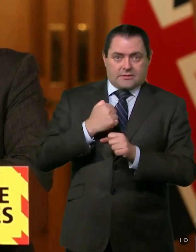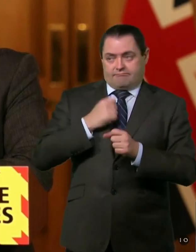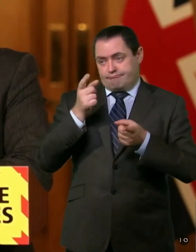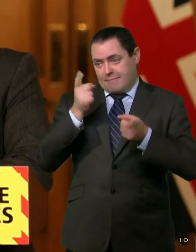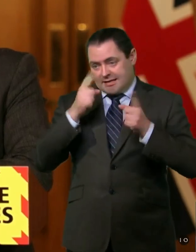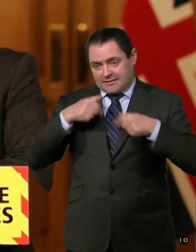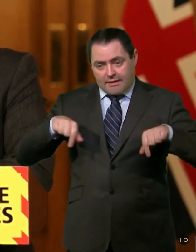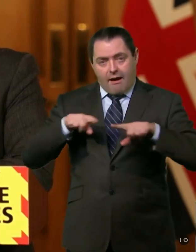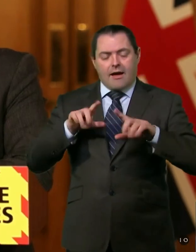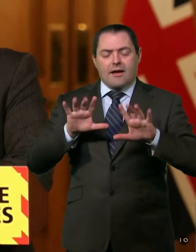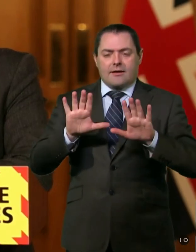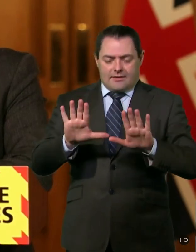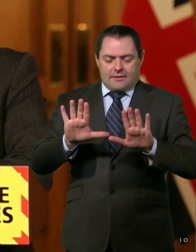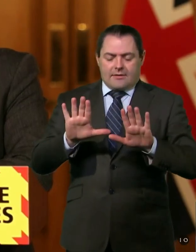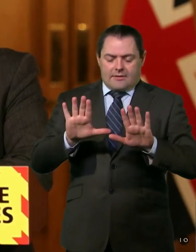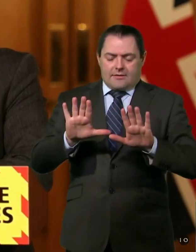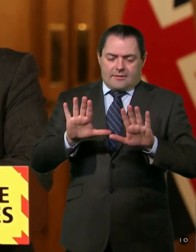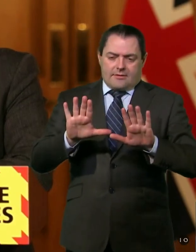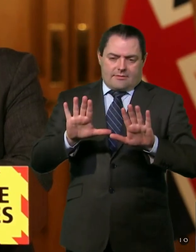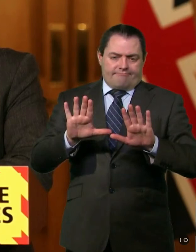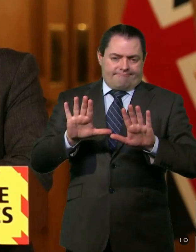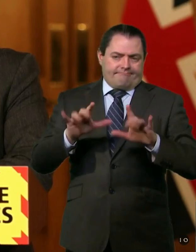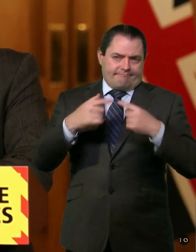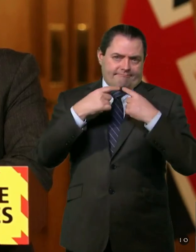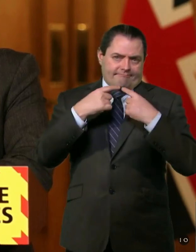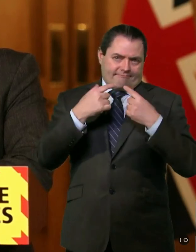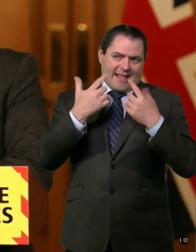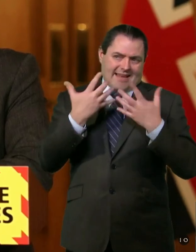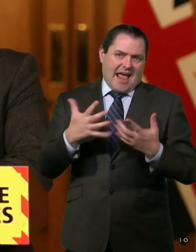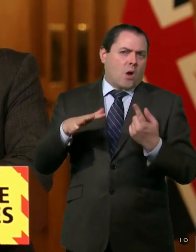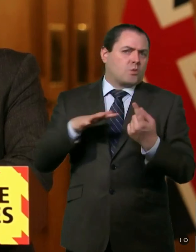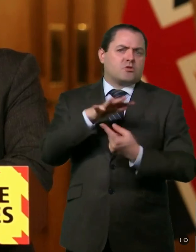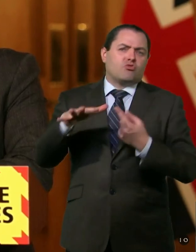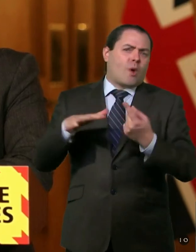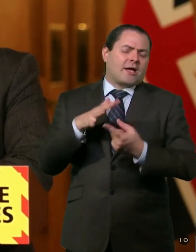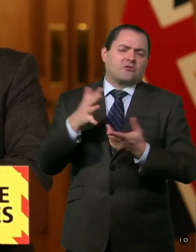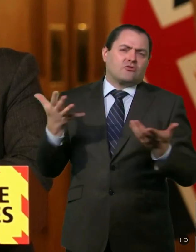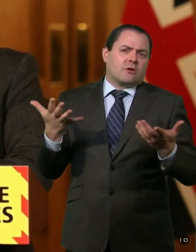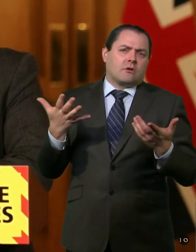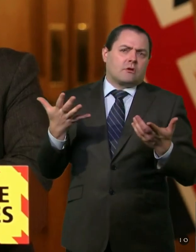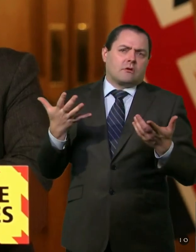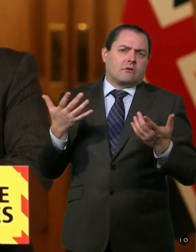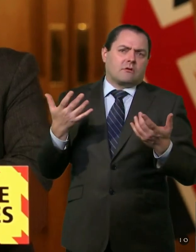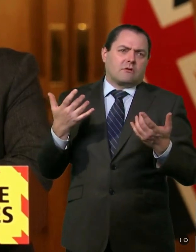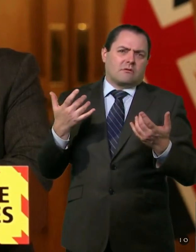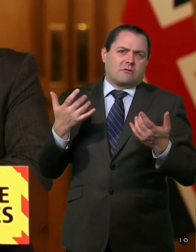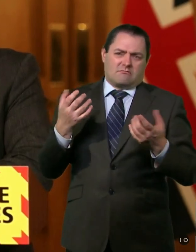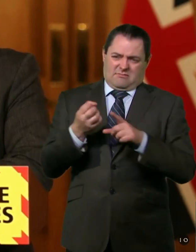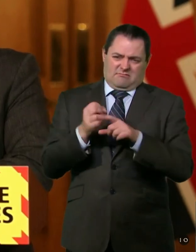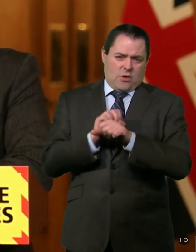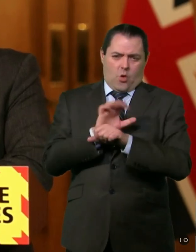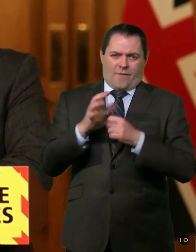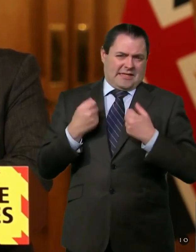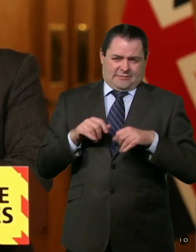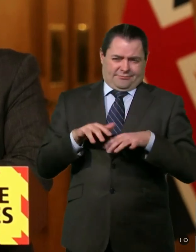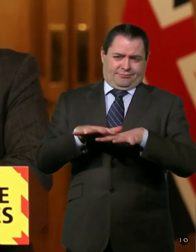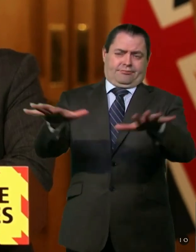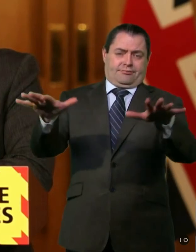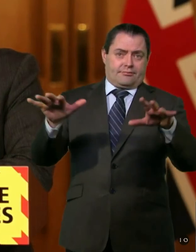this, where you have such very, very brutal and difficult dilemmas, there are no easy answers,